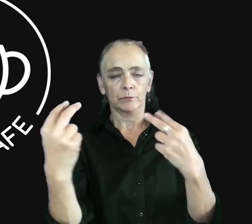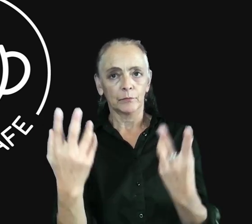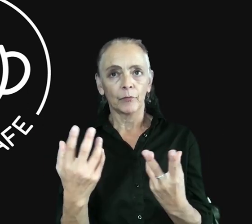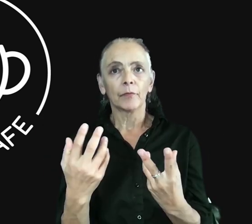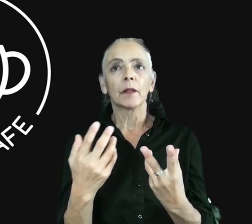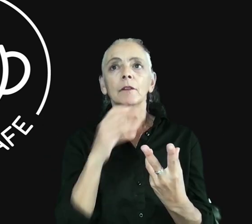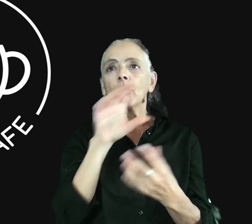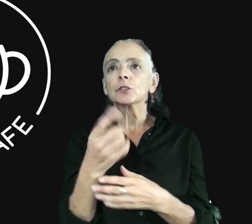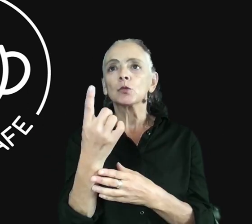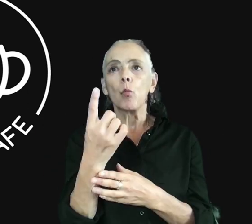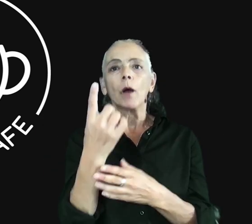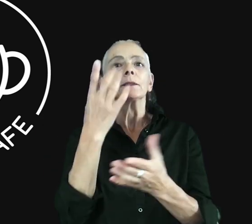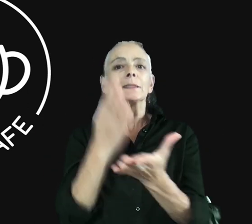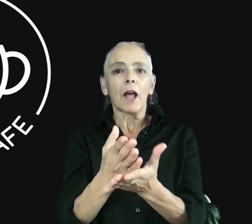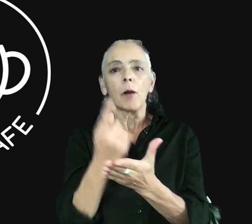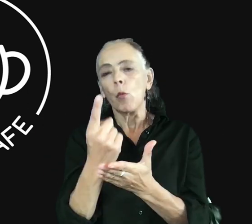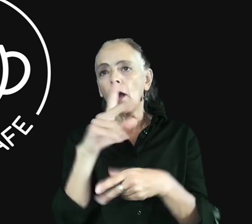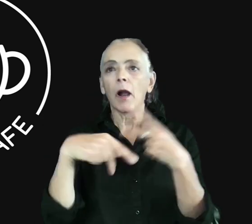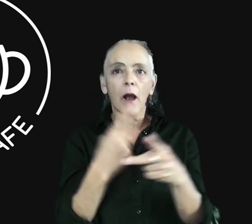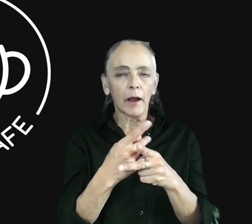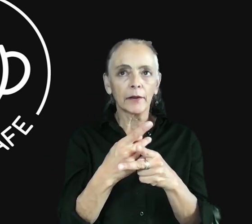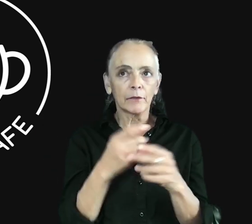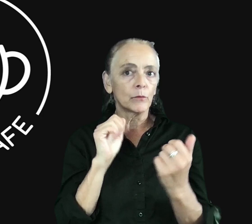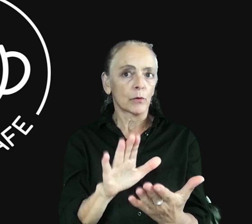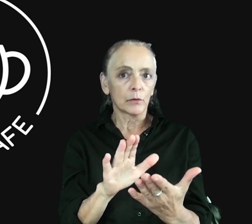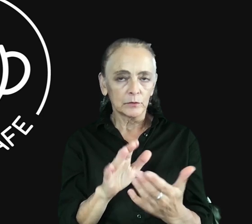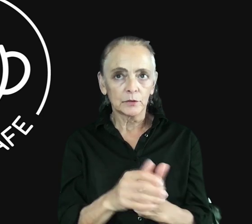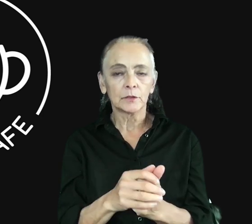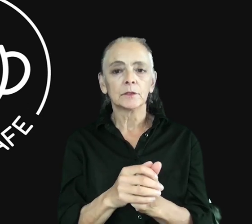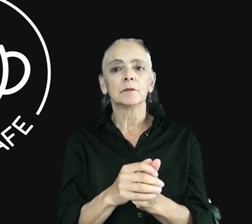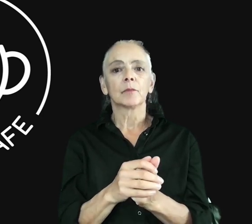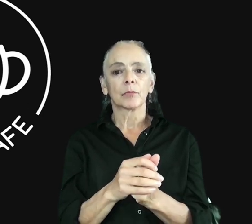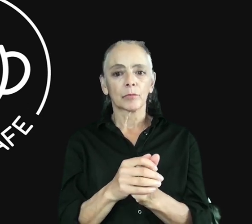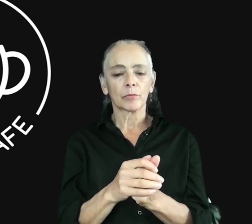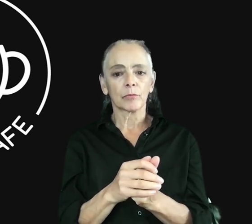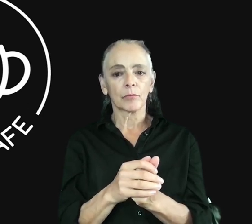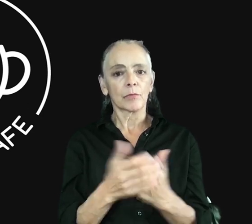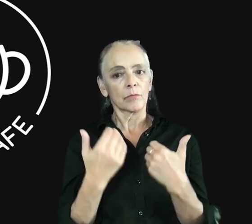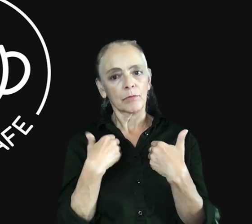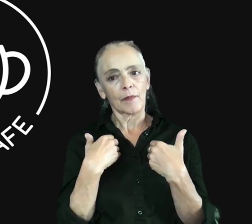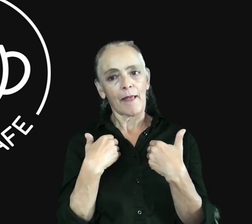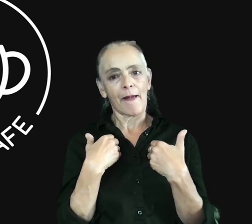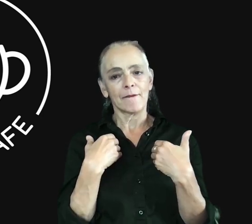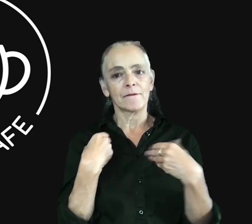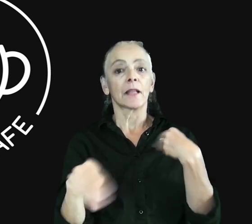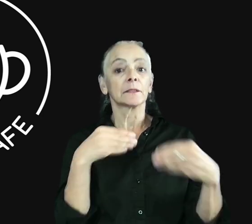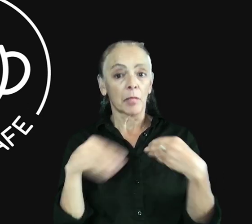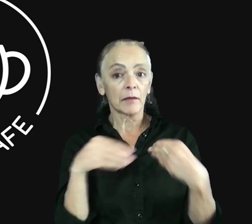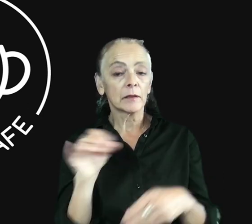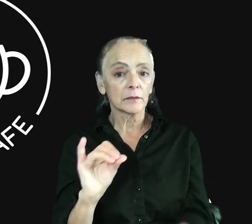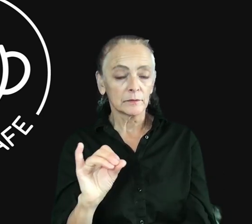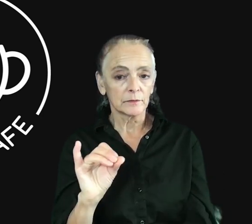this like one stop one kind of way of doing it it's it there is that level of flexibility there as